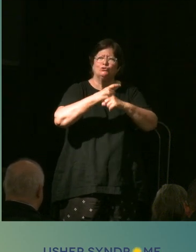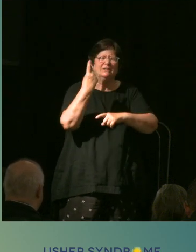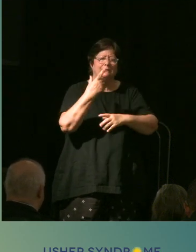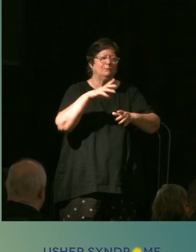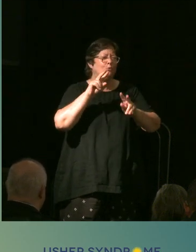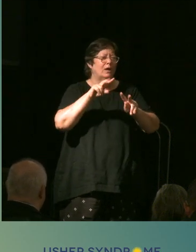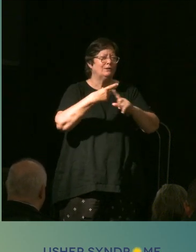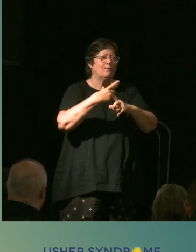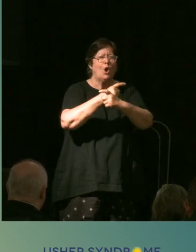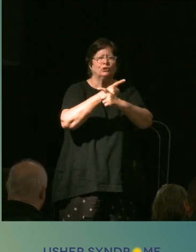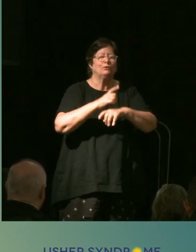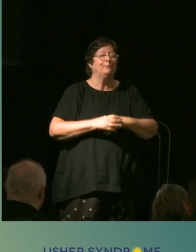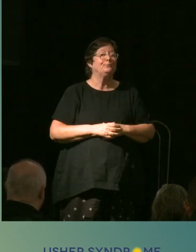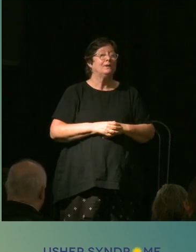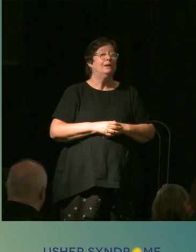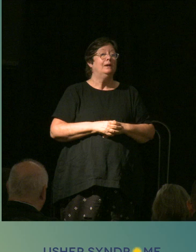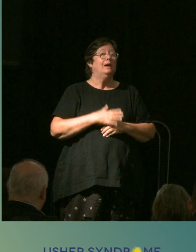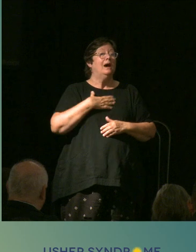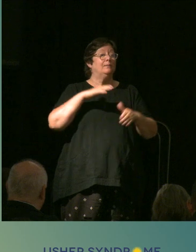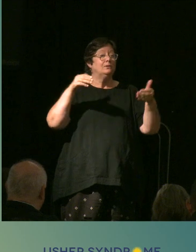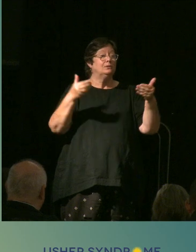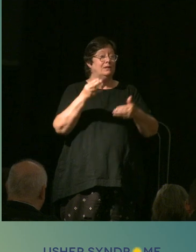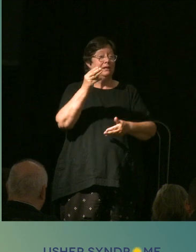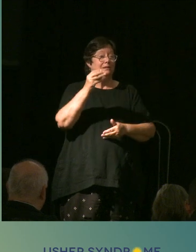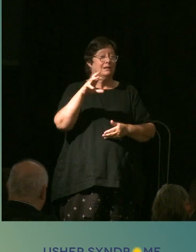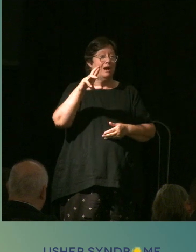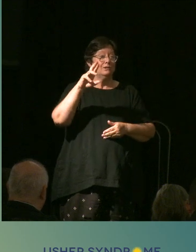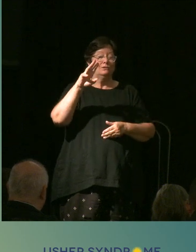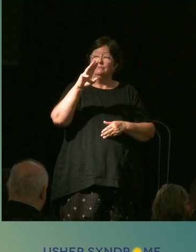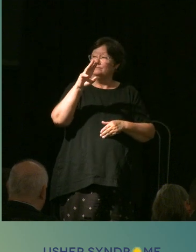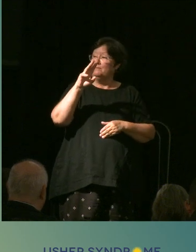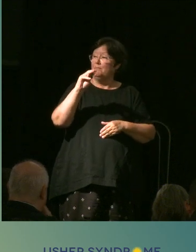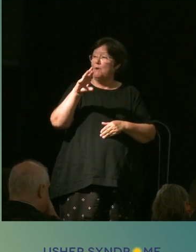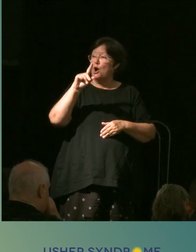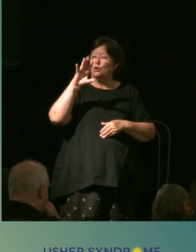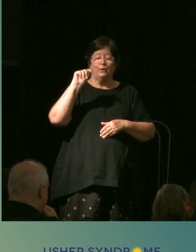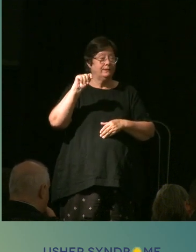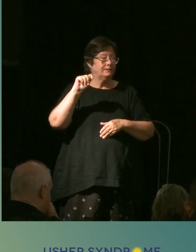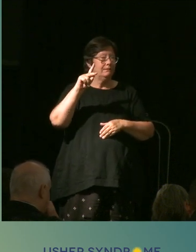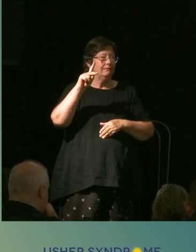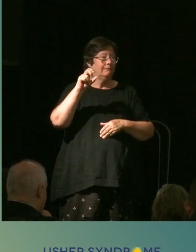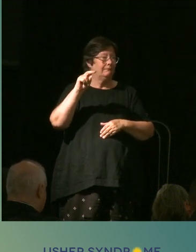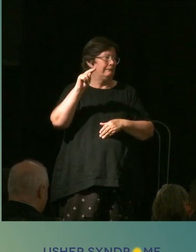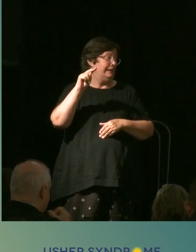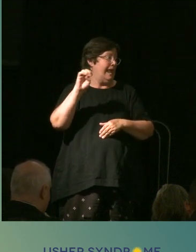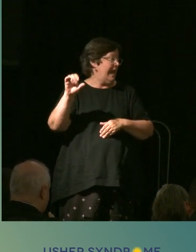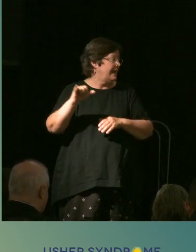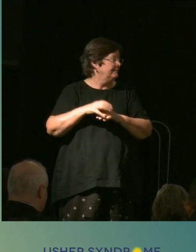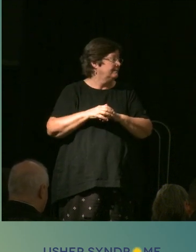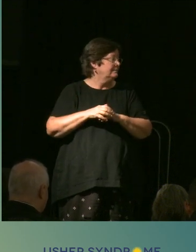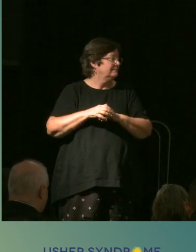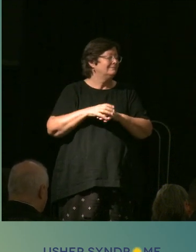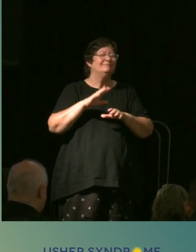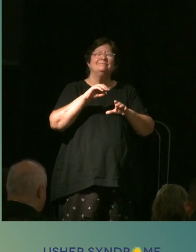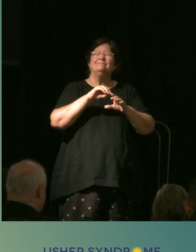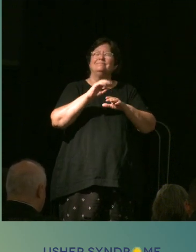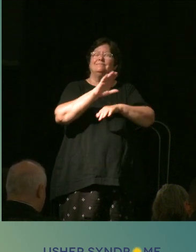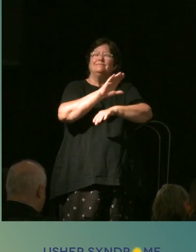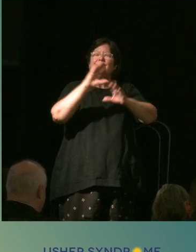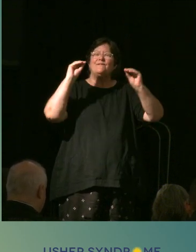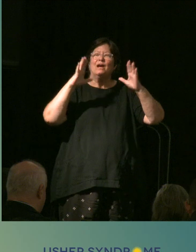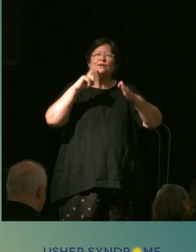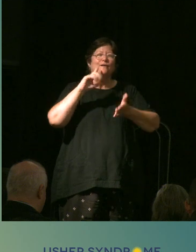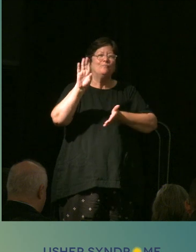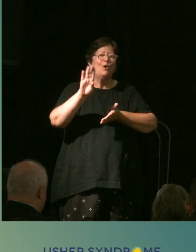to introduce Dr. Margaret Kenna, who has been on the otolaryngology faculty at Boston Children's Hospital